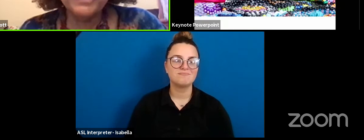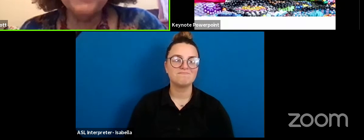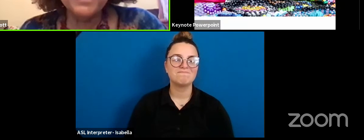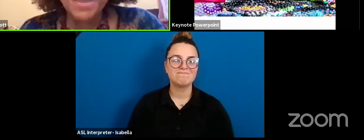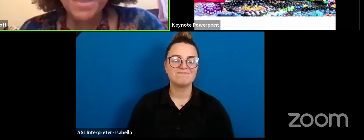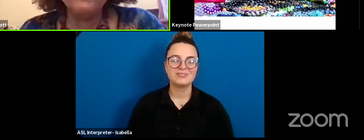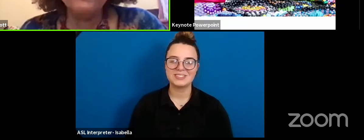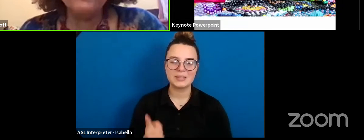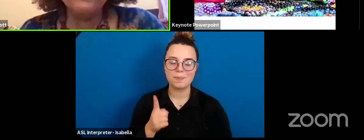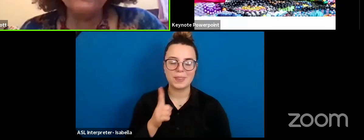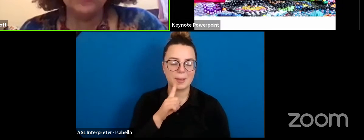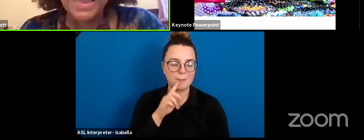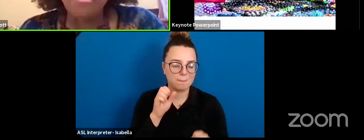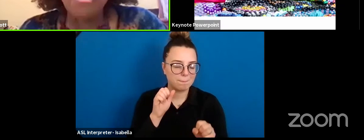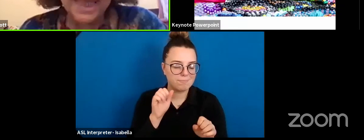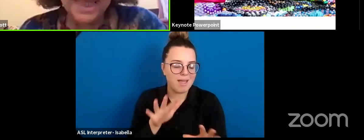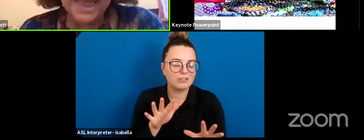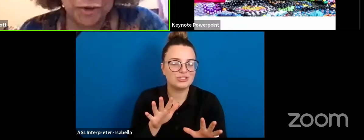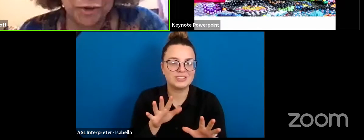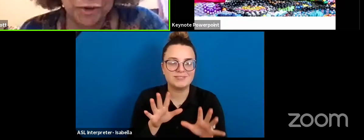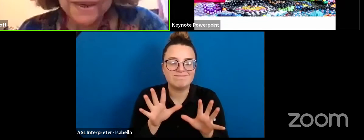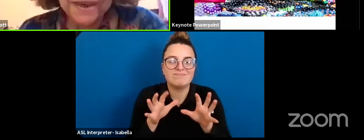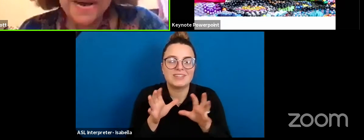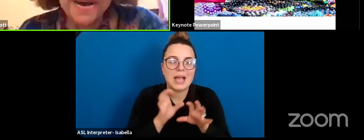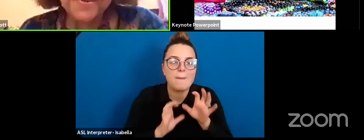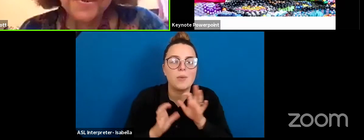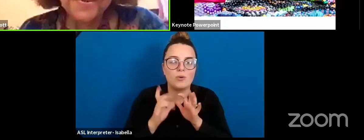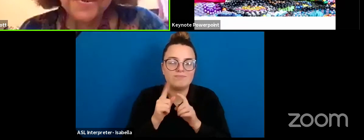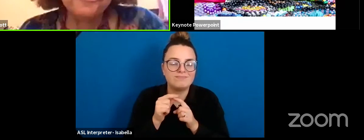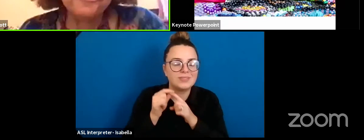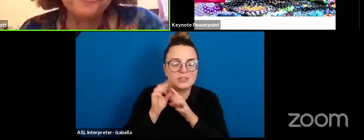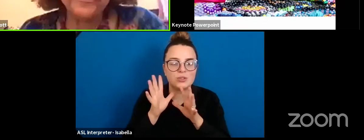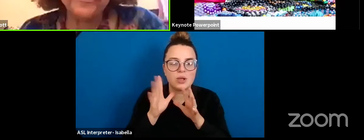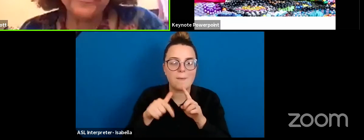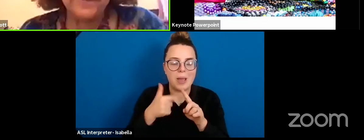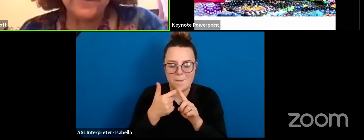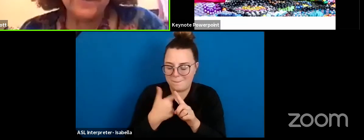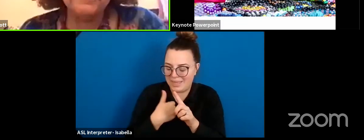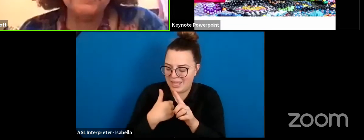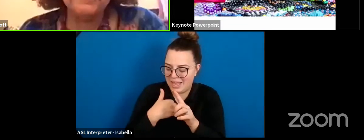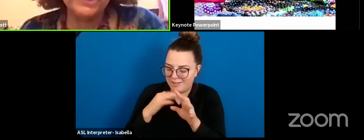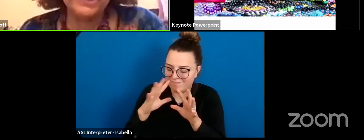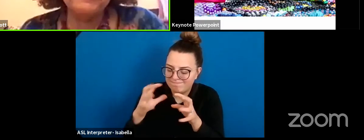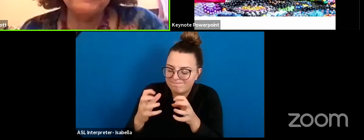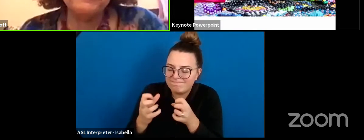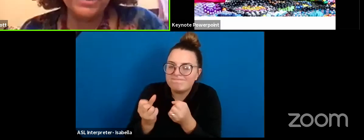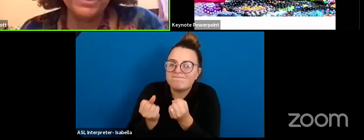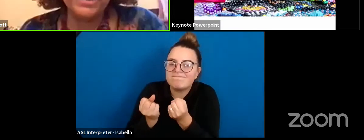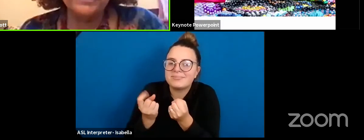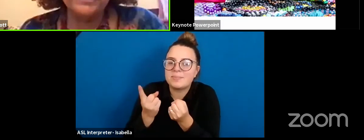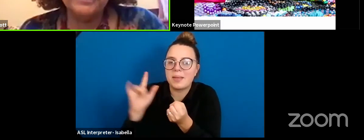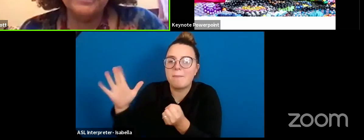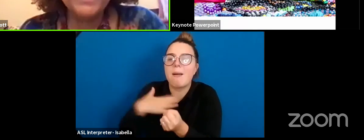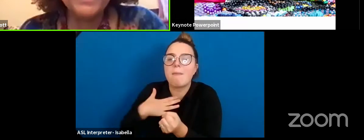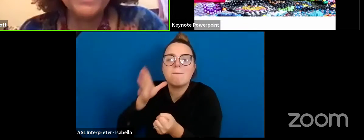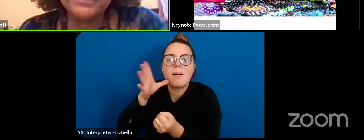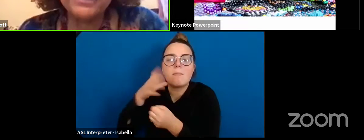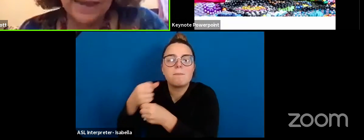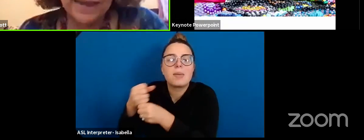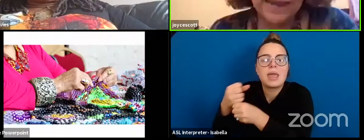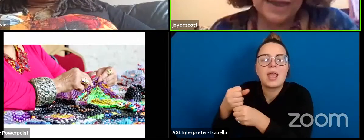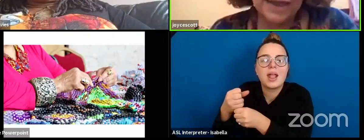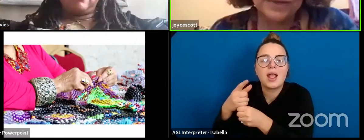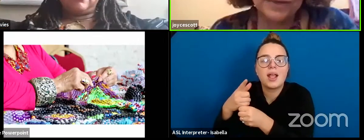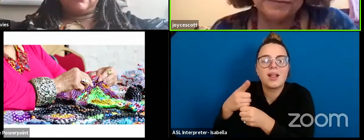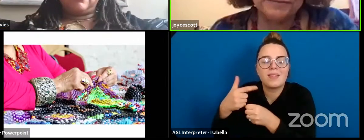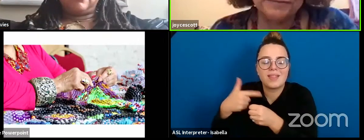Something magical, alchemical, about me wrapping my fingers around something that she made and taking the next